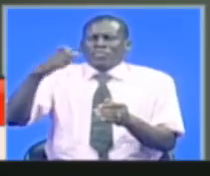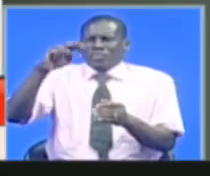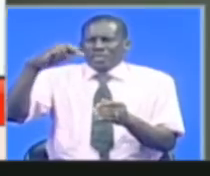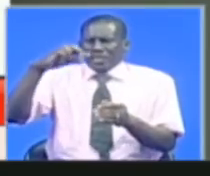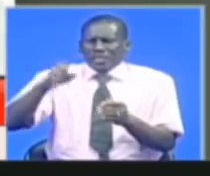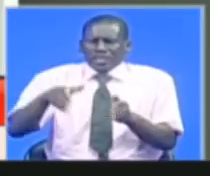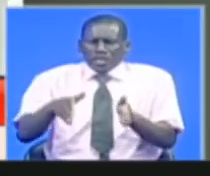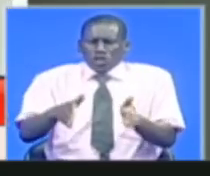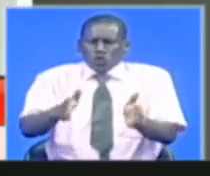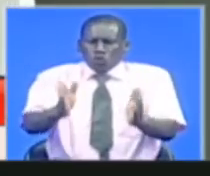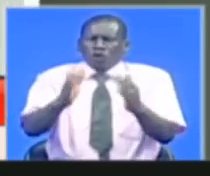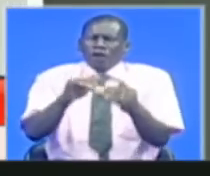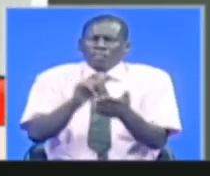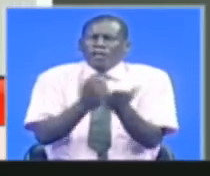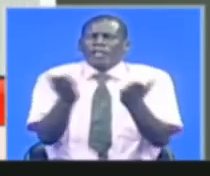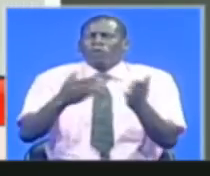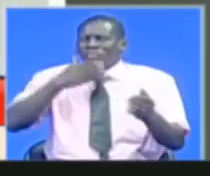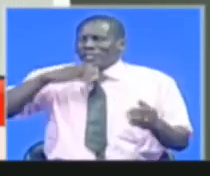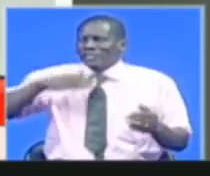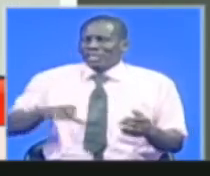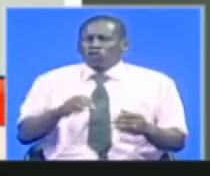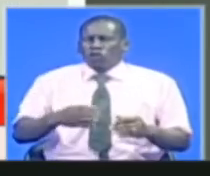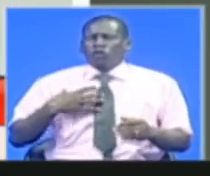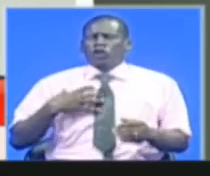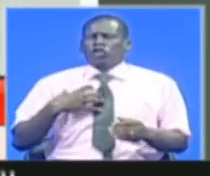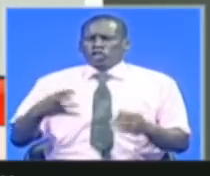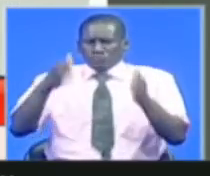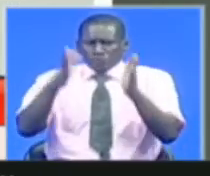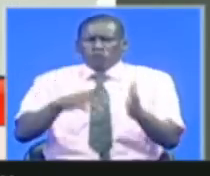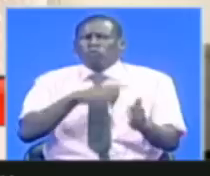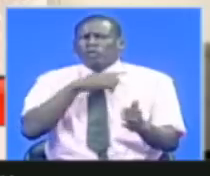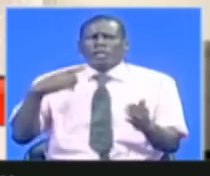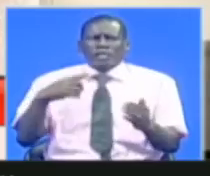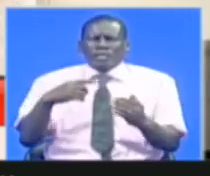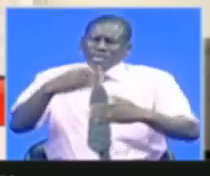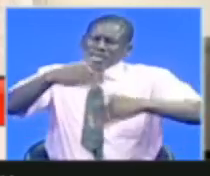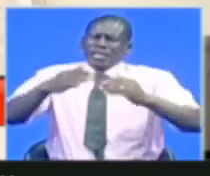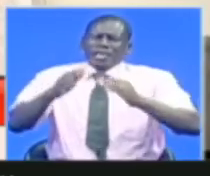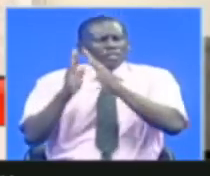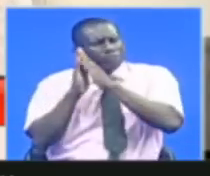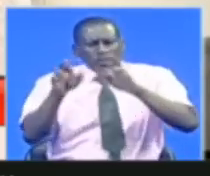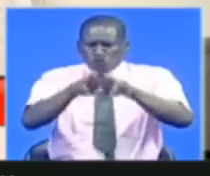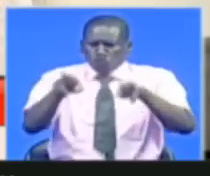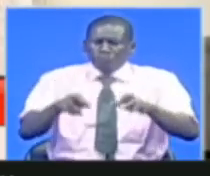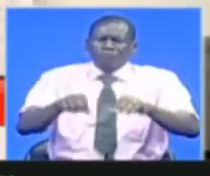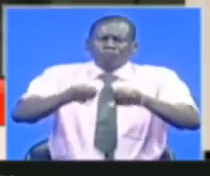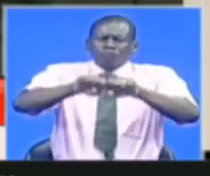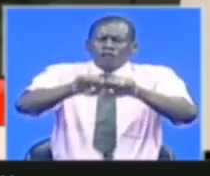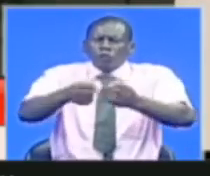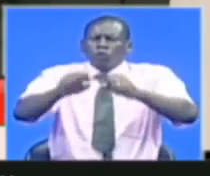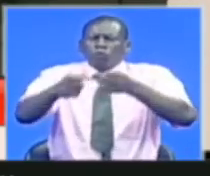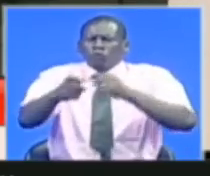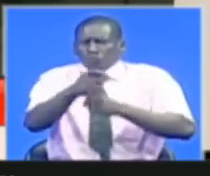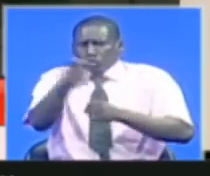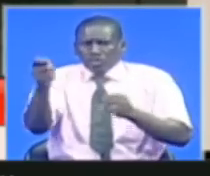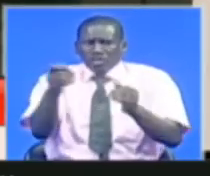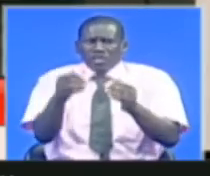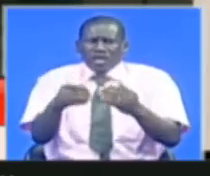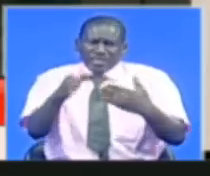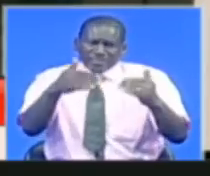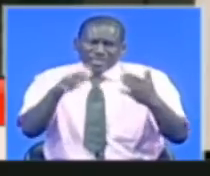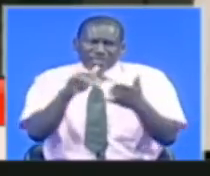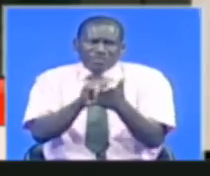Buntusha, was killed in cold blood by assailants at the comfort of his bedroom. The broken glasses at the scene, an indicator